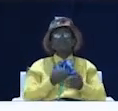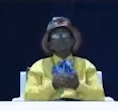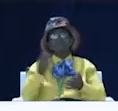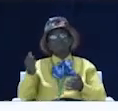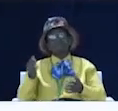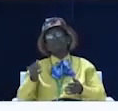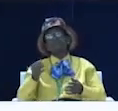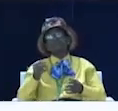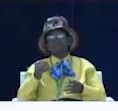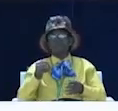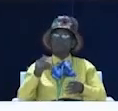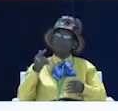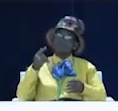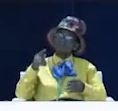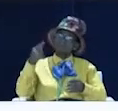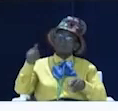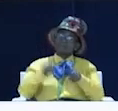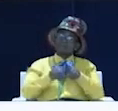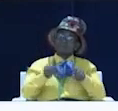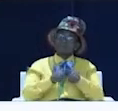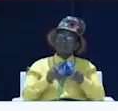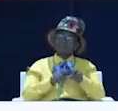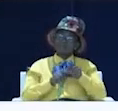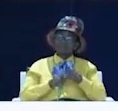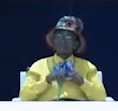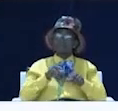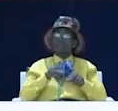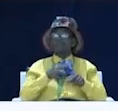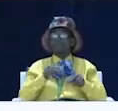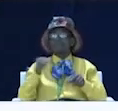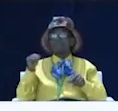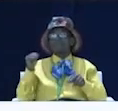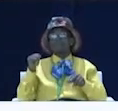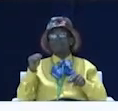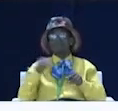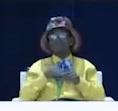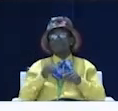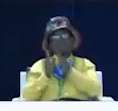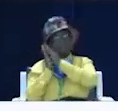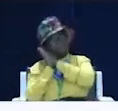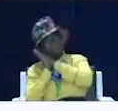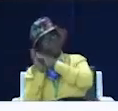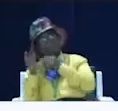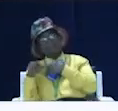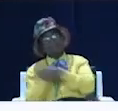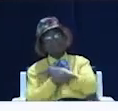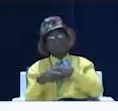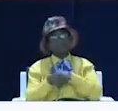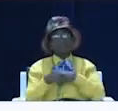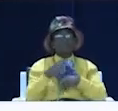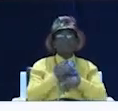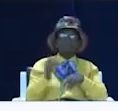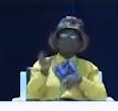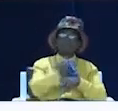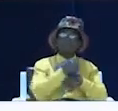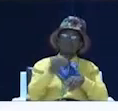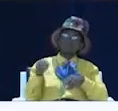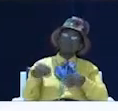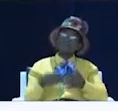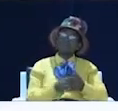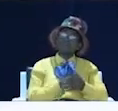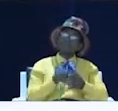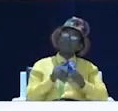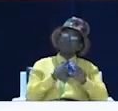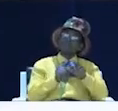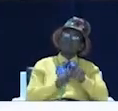bedroom and put the new chair where the old one was. So when the people came, he would